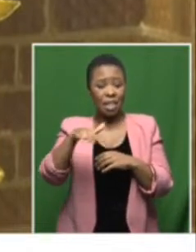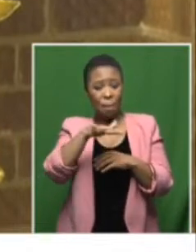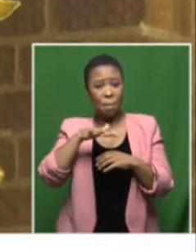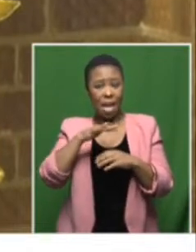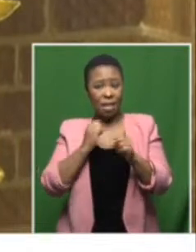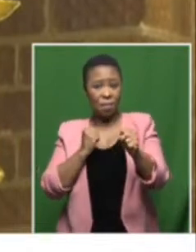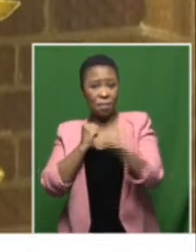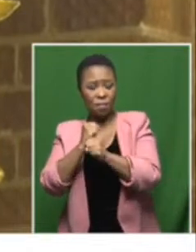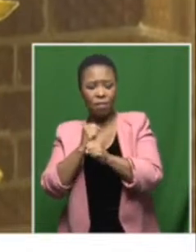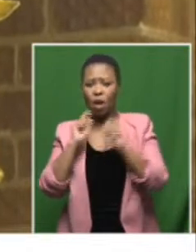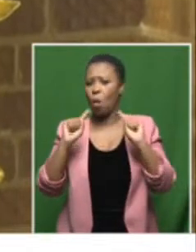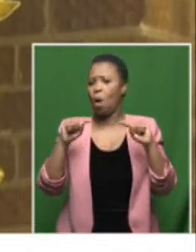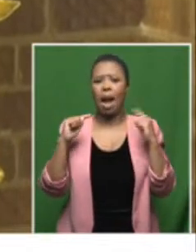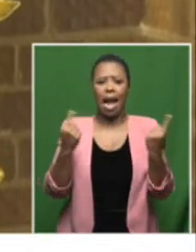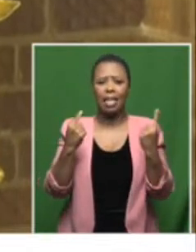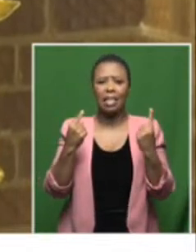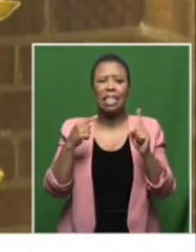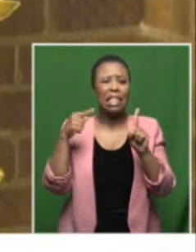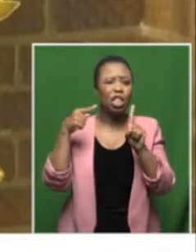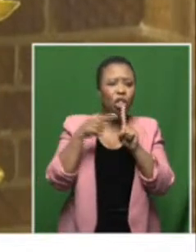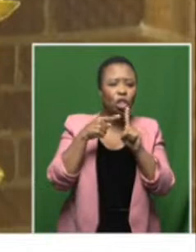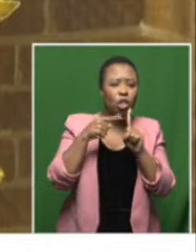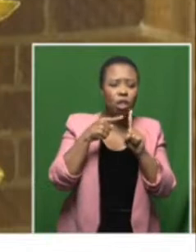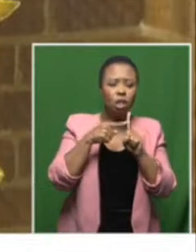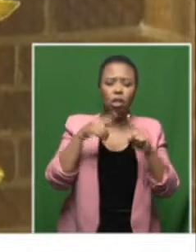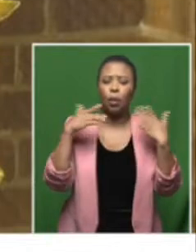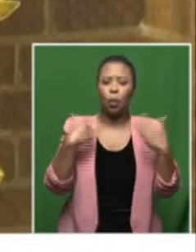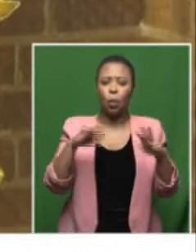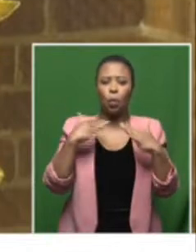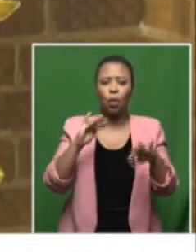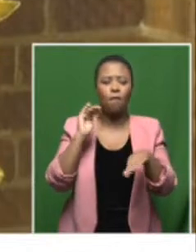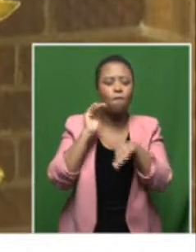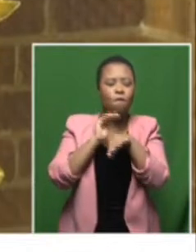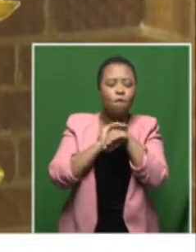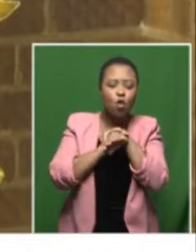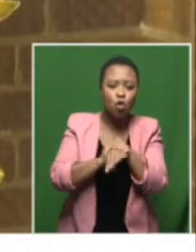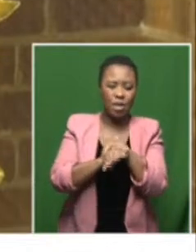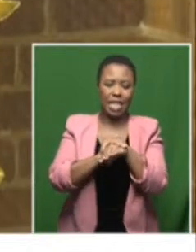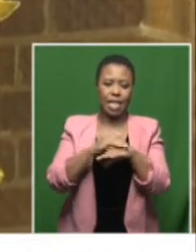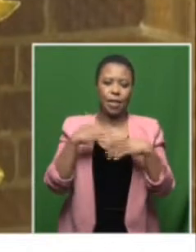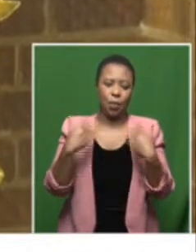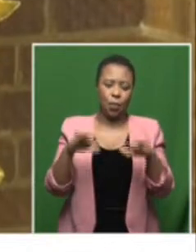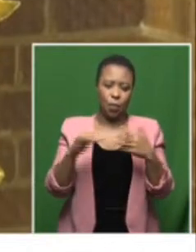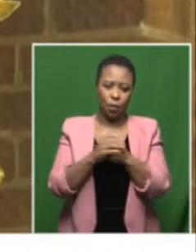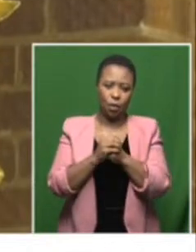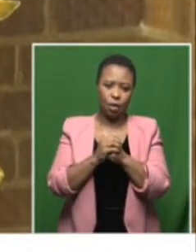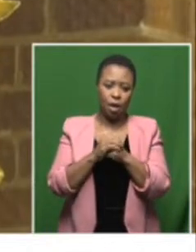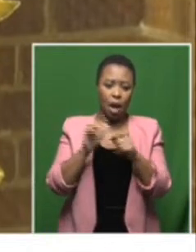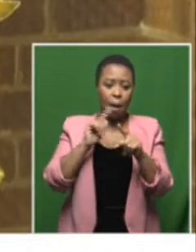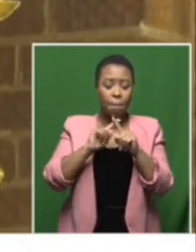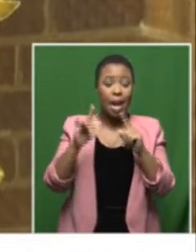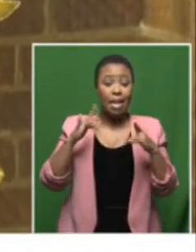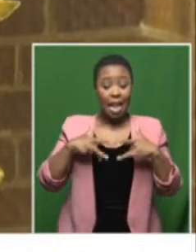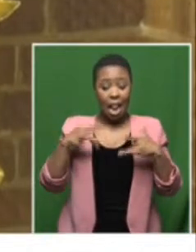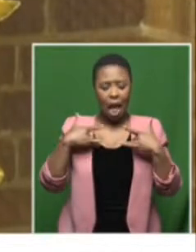She was a great friend. And all this life reveals a tapestry of